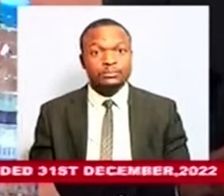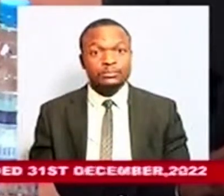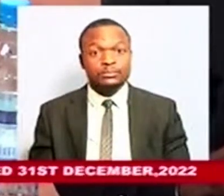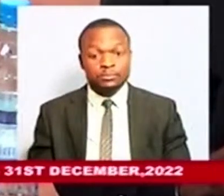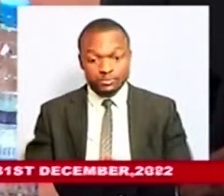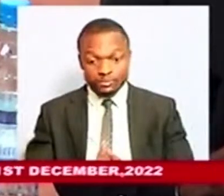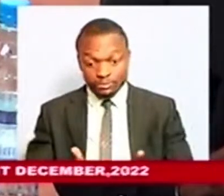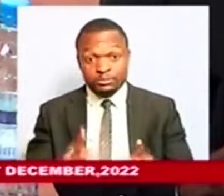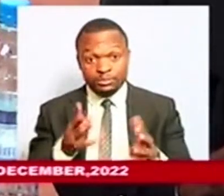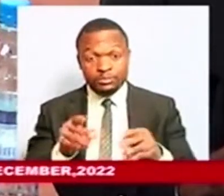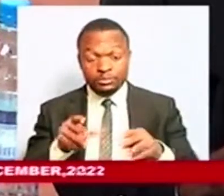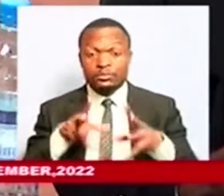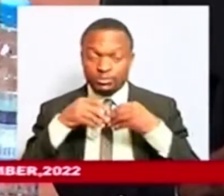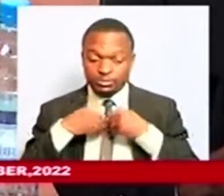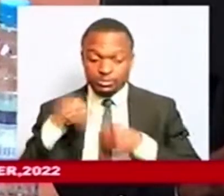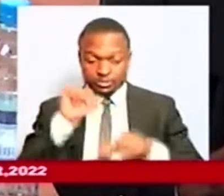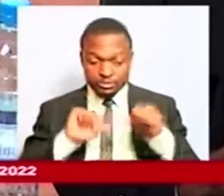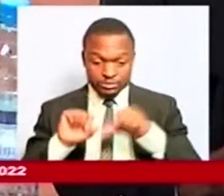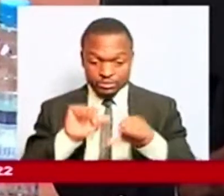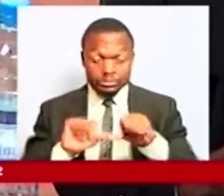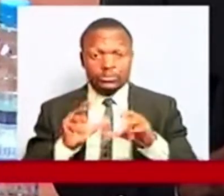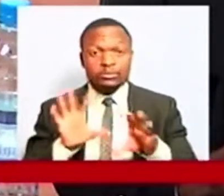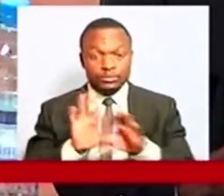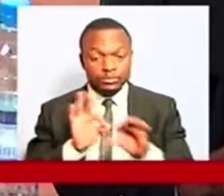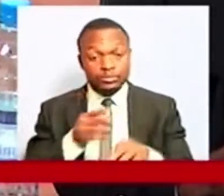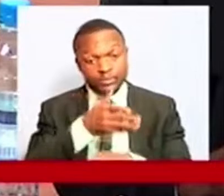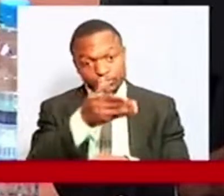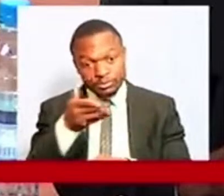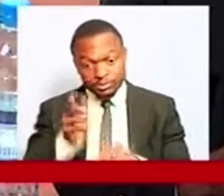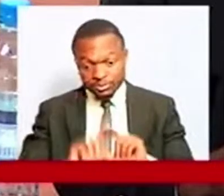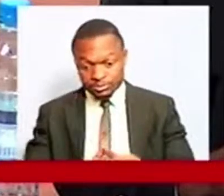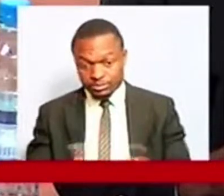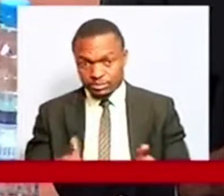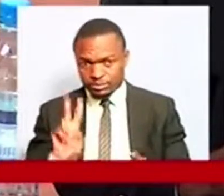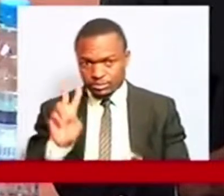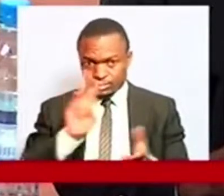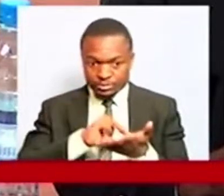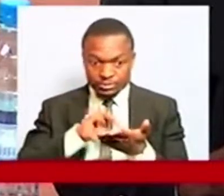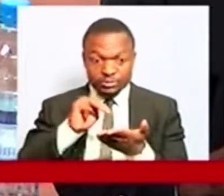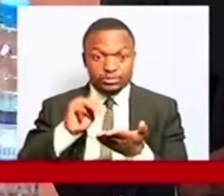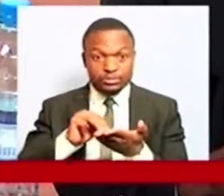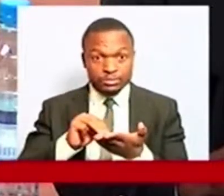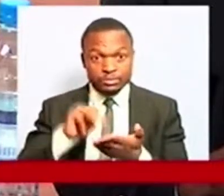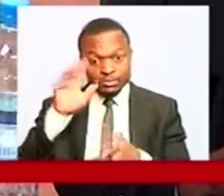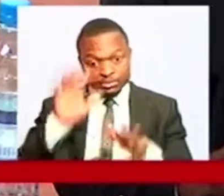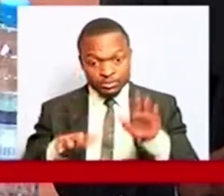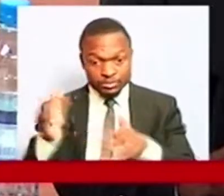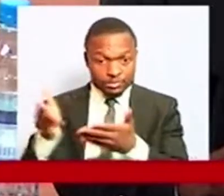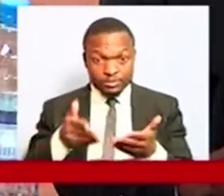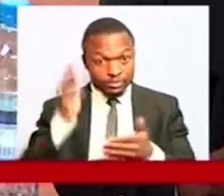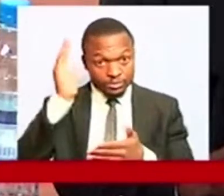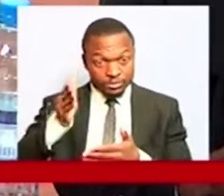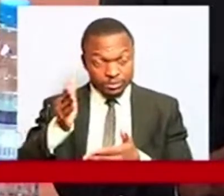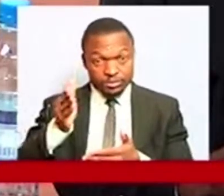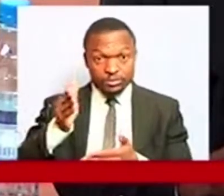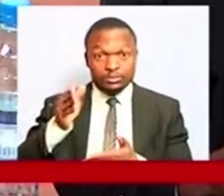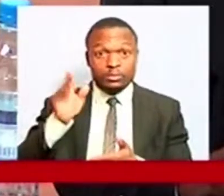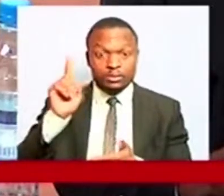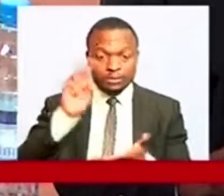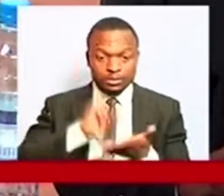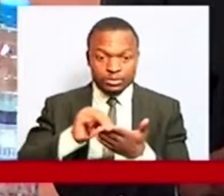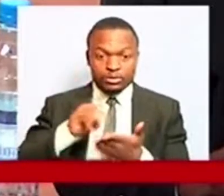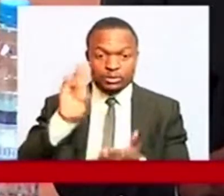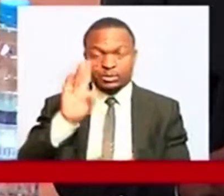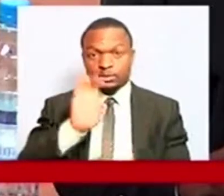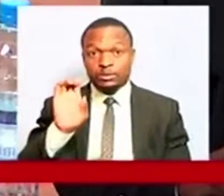Variance: we wish to acknowledge the auditor's observation that there was a variance of 2 million, a balance brought forward of